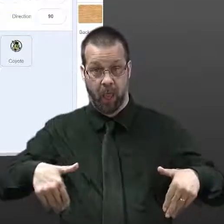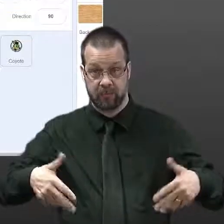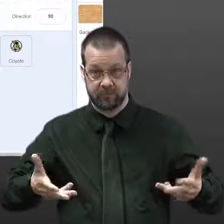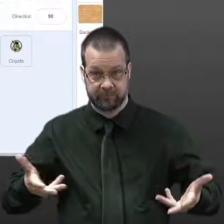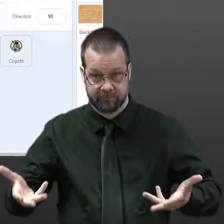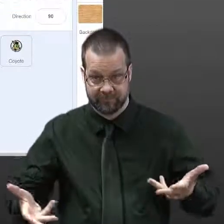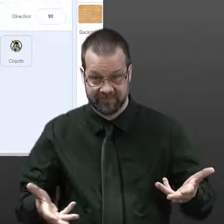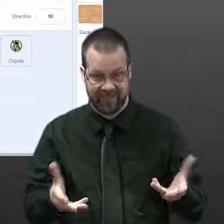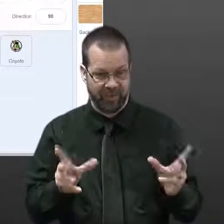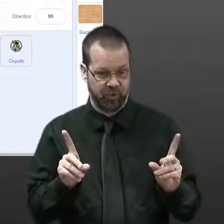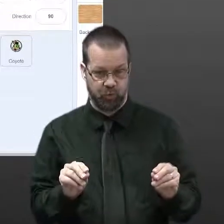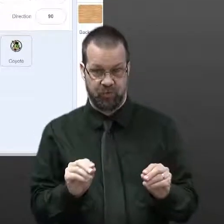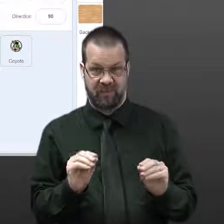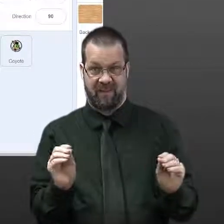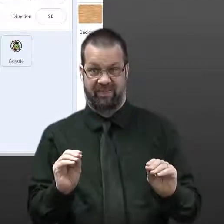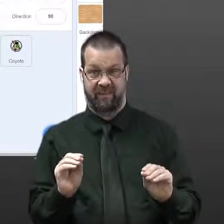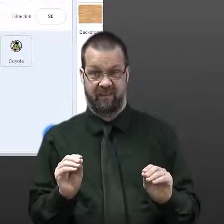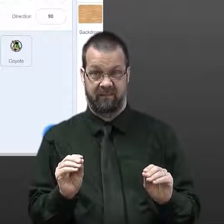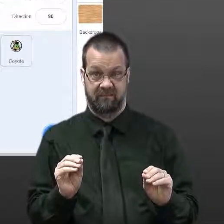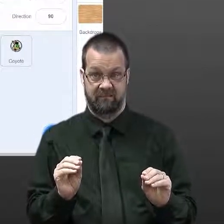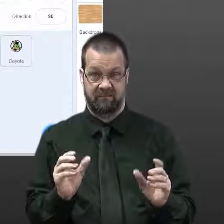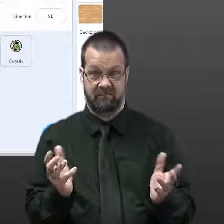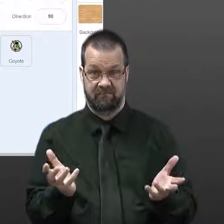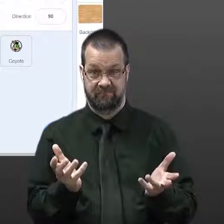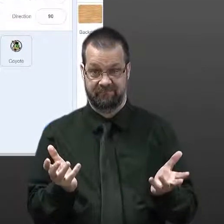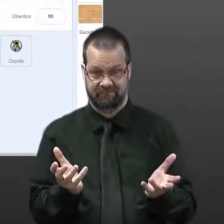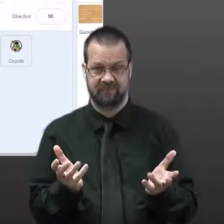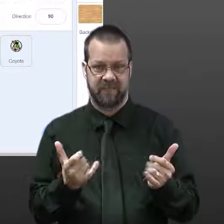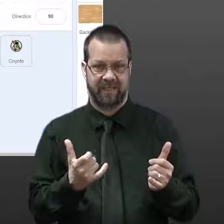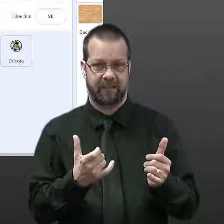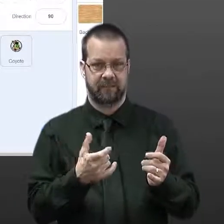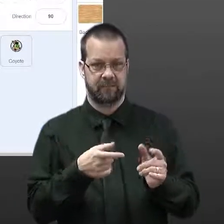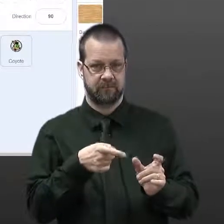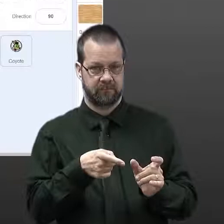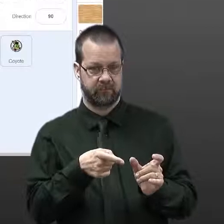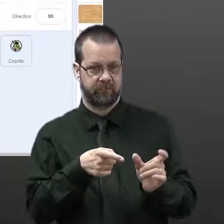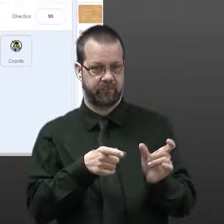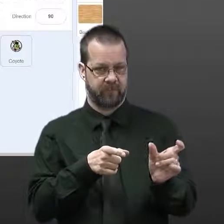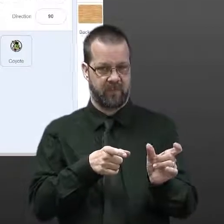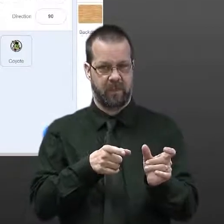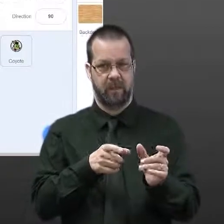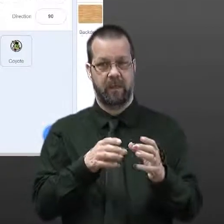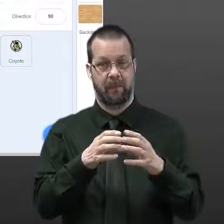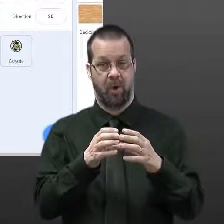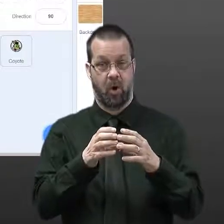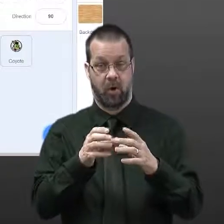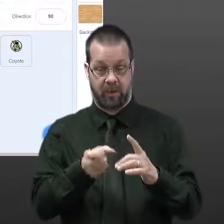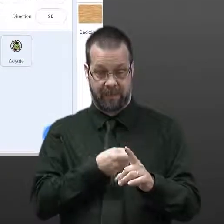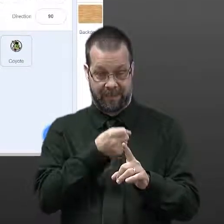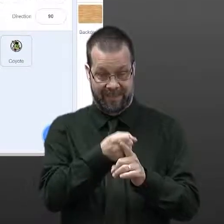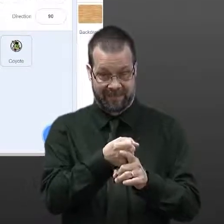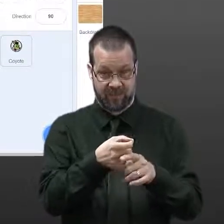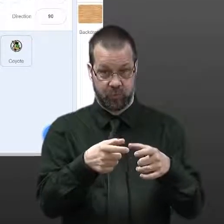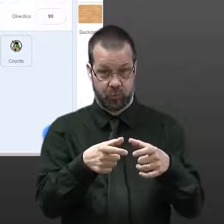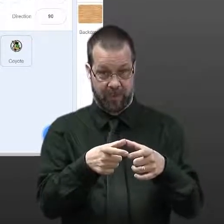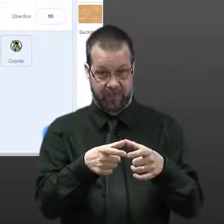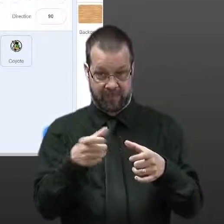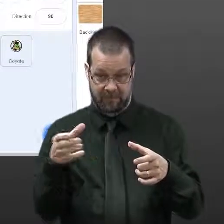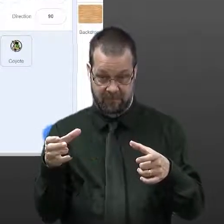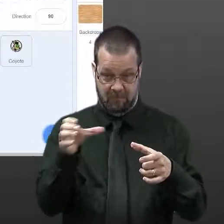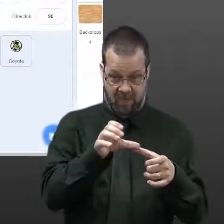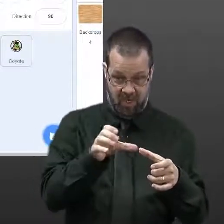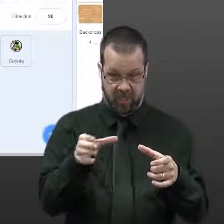They do nothing right now. So we will do ball hits rim first,